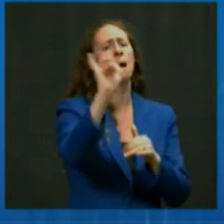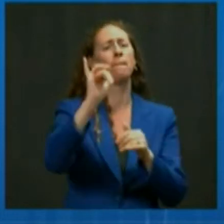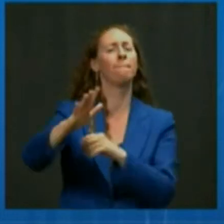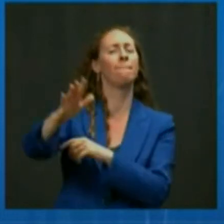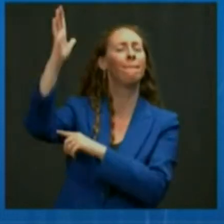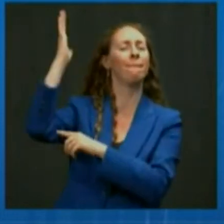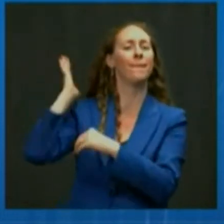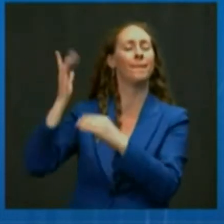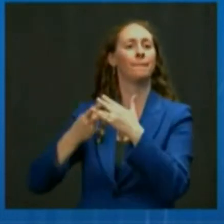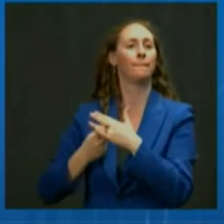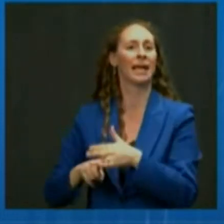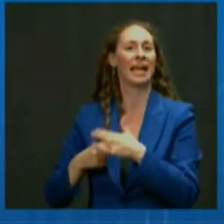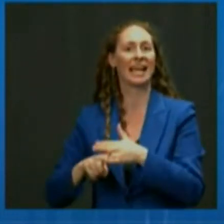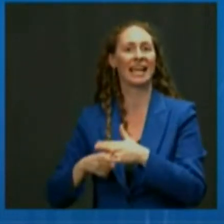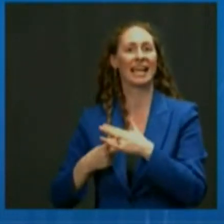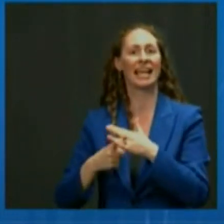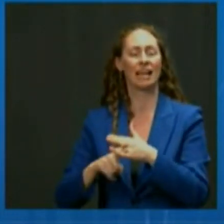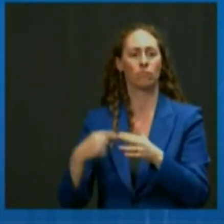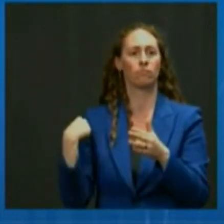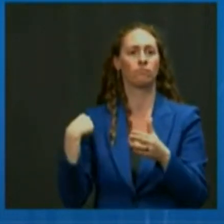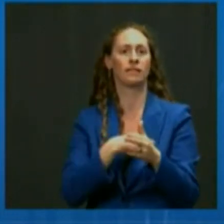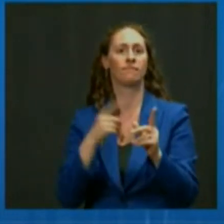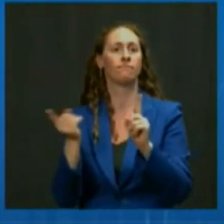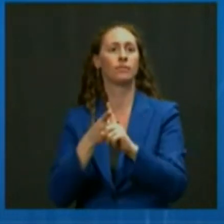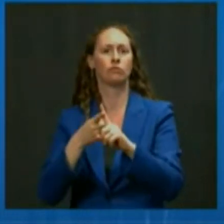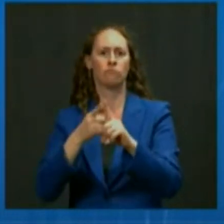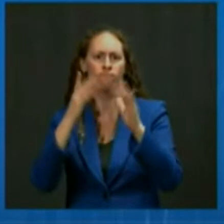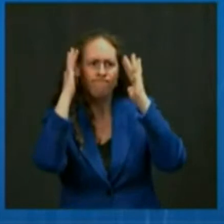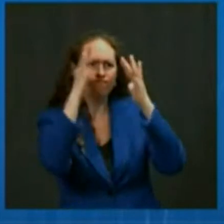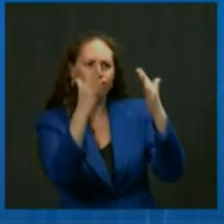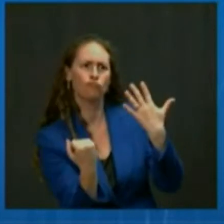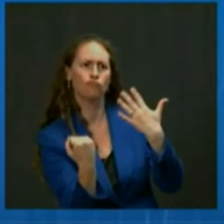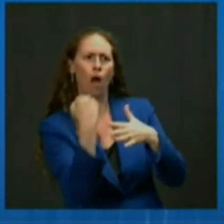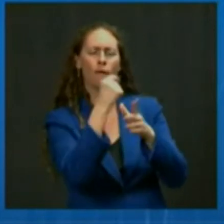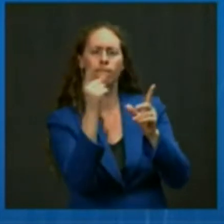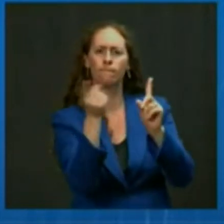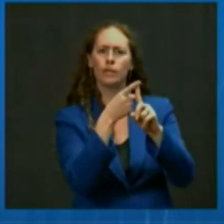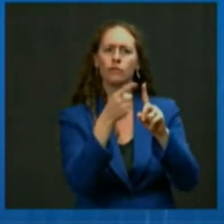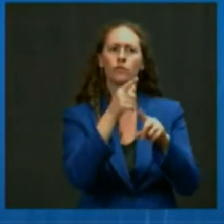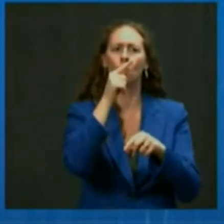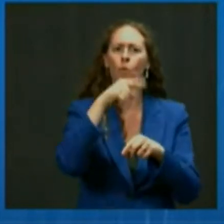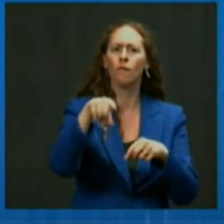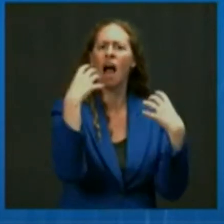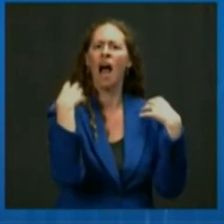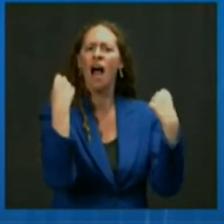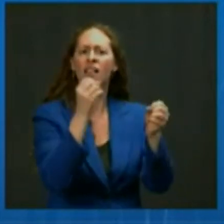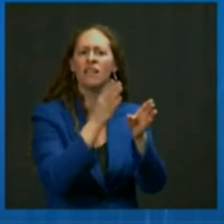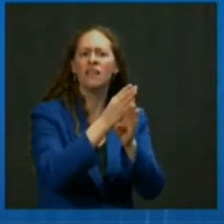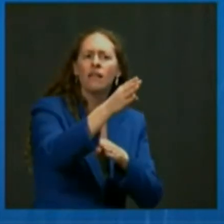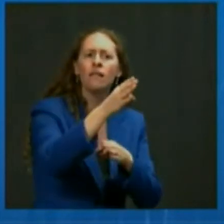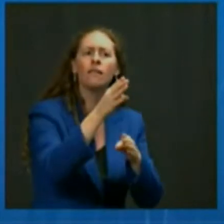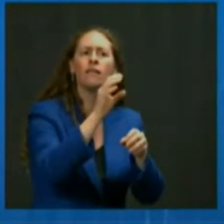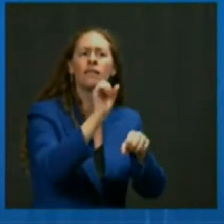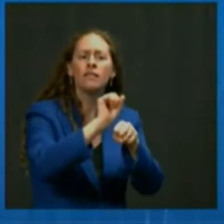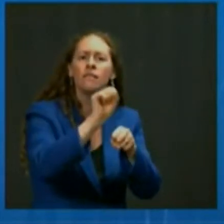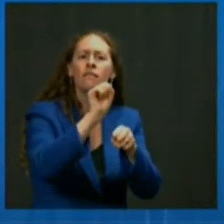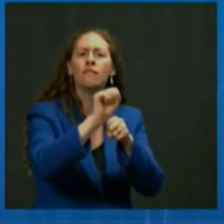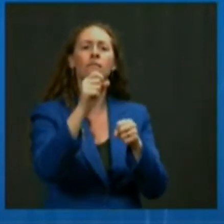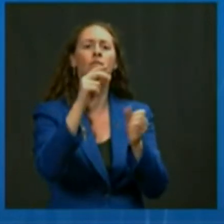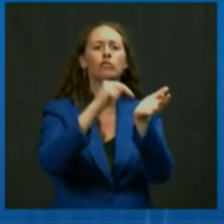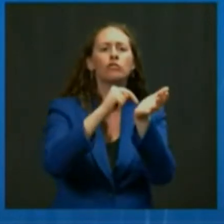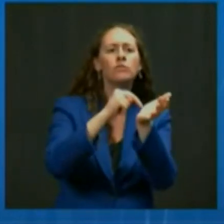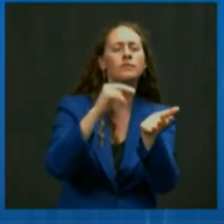the vaccination effort, we prioritized healthcare workers, long-term care facility residents, and the elderly. And those are exactly the